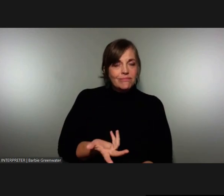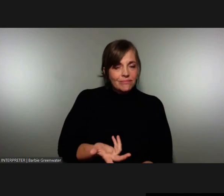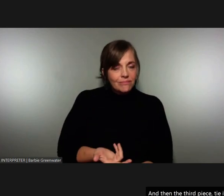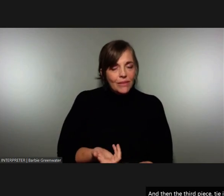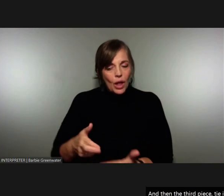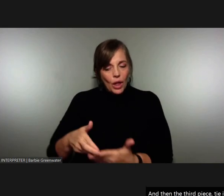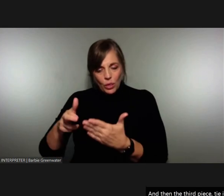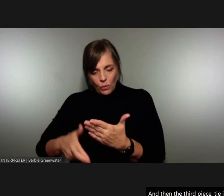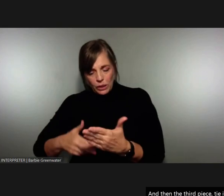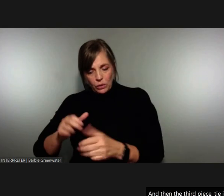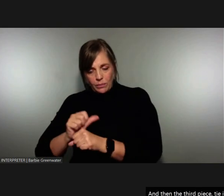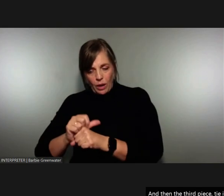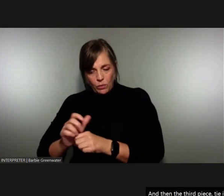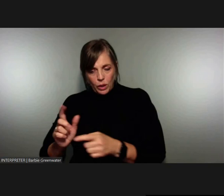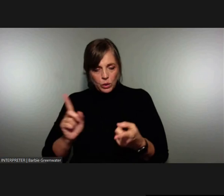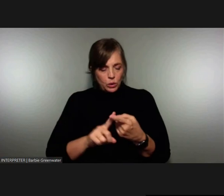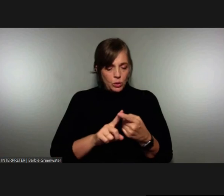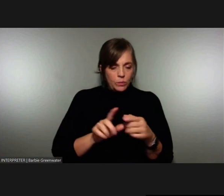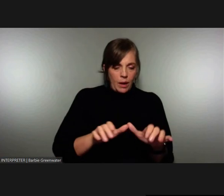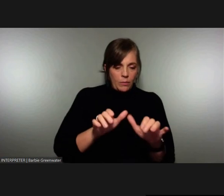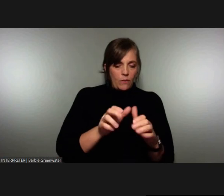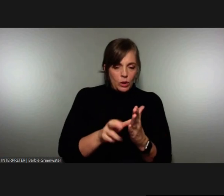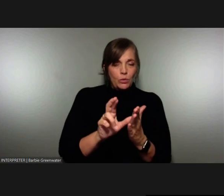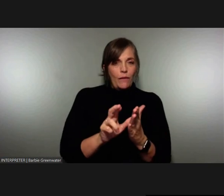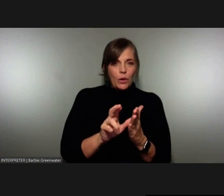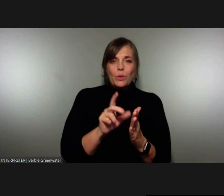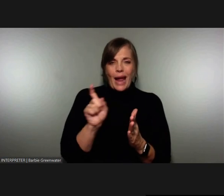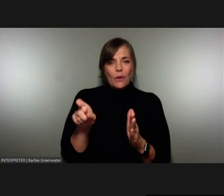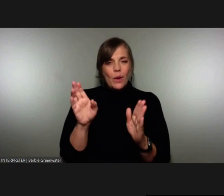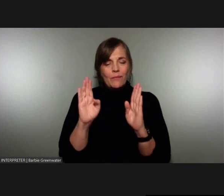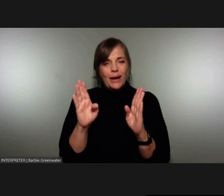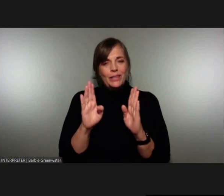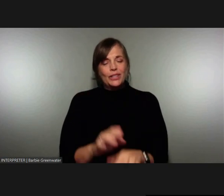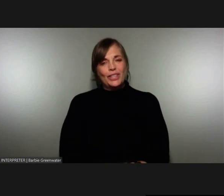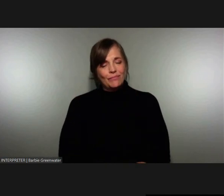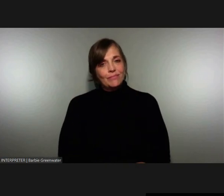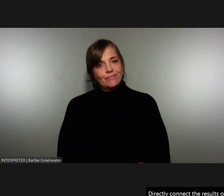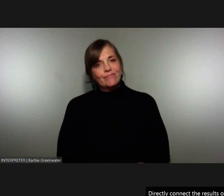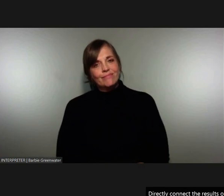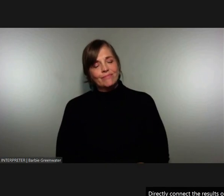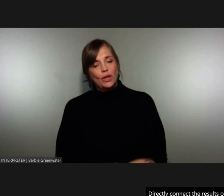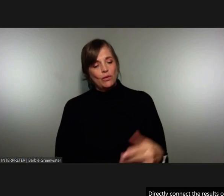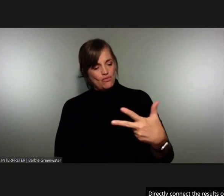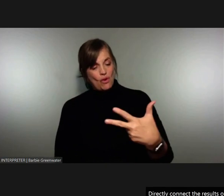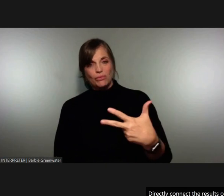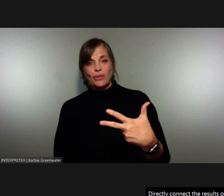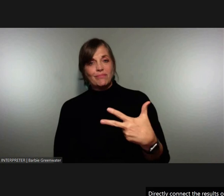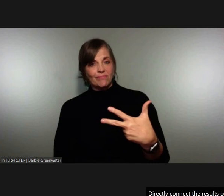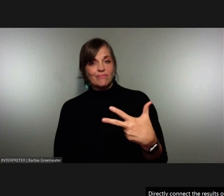connect the results of my work to my performance review. You got my attention now. Do those 3 things. And over